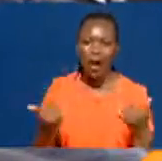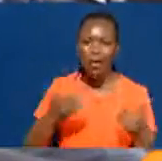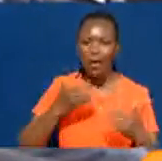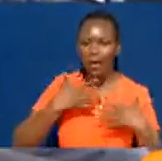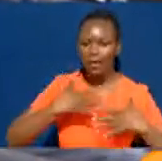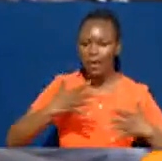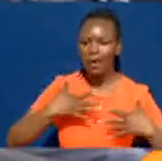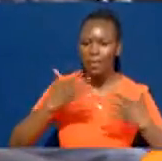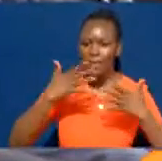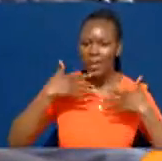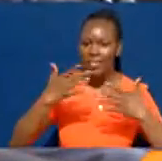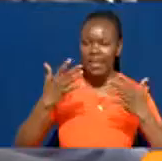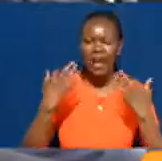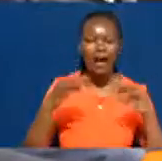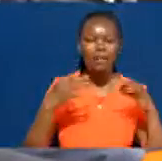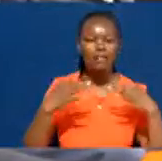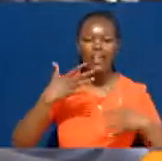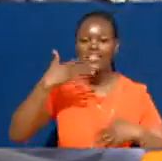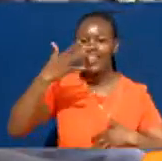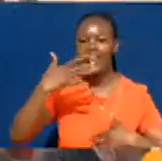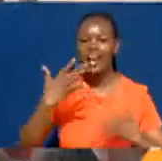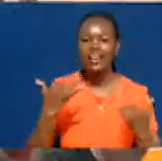they can now make the choices.